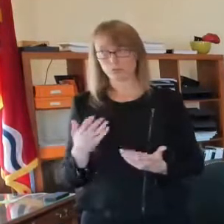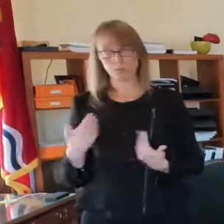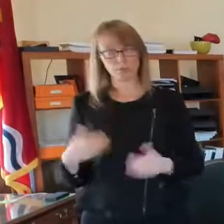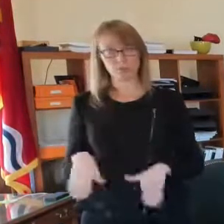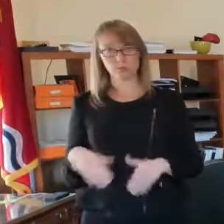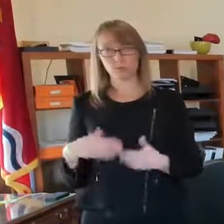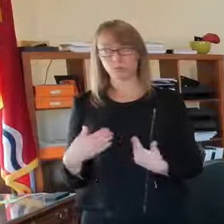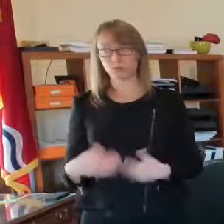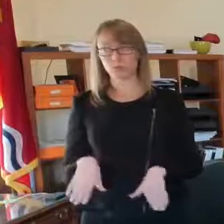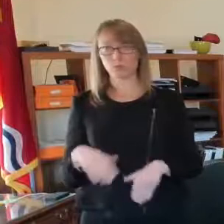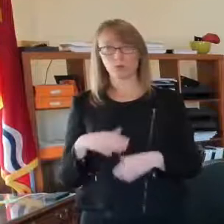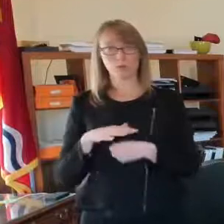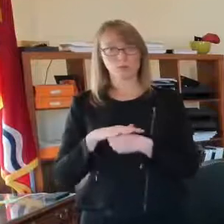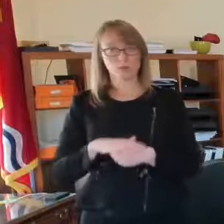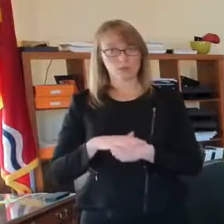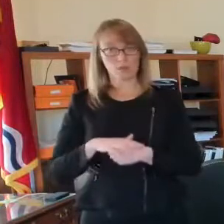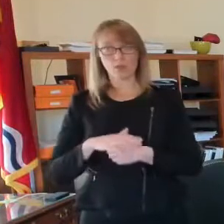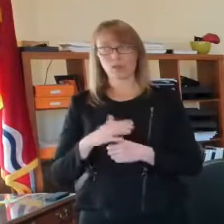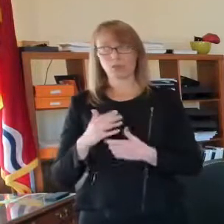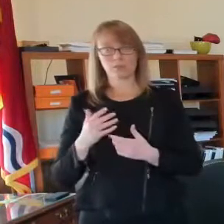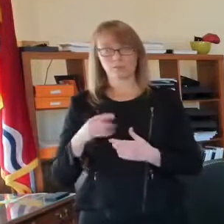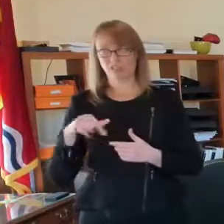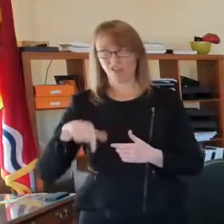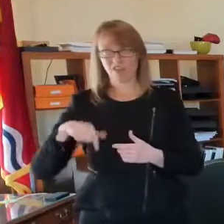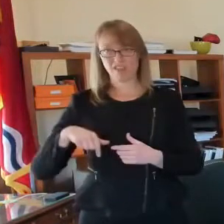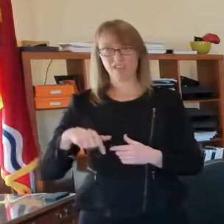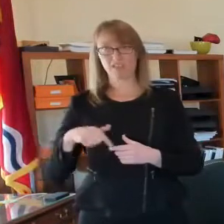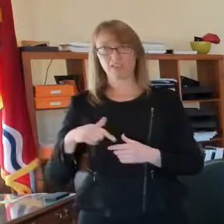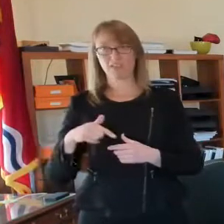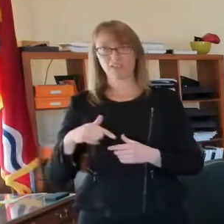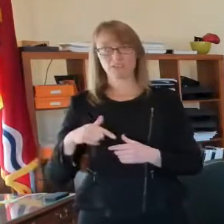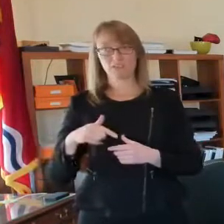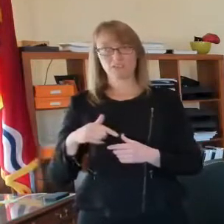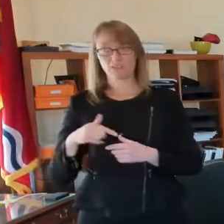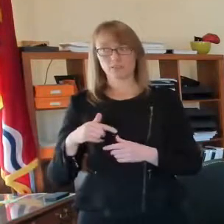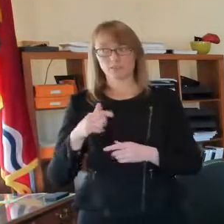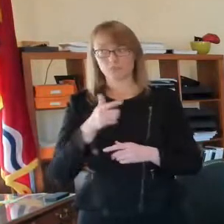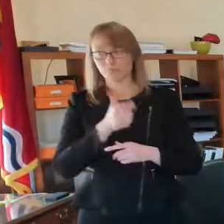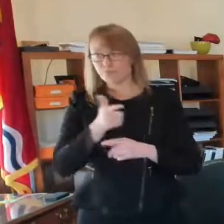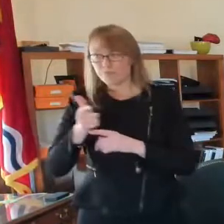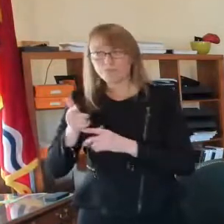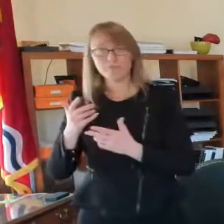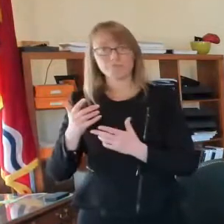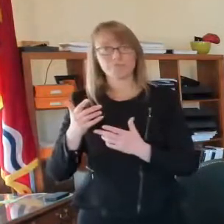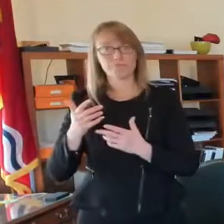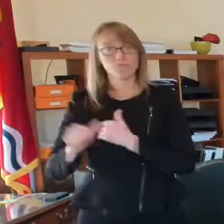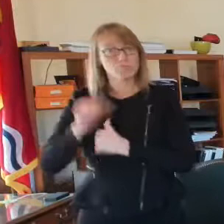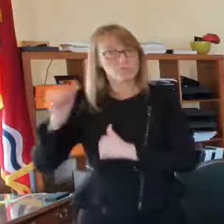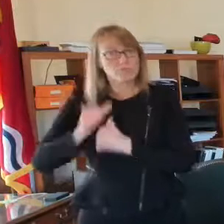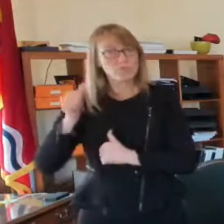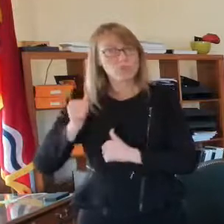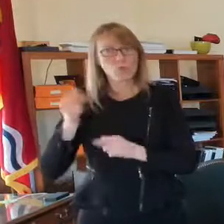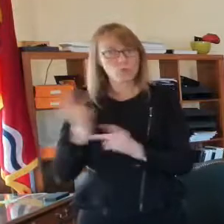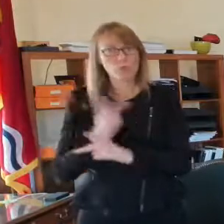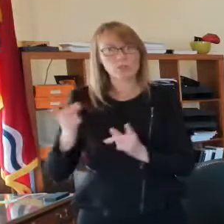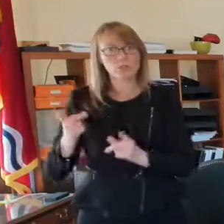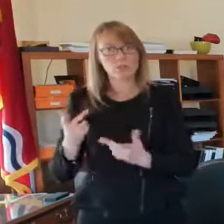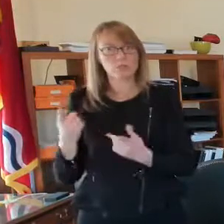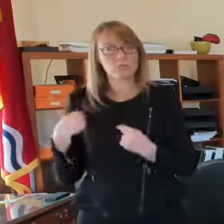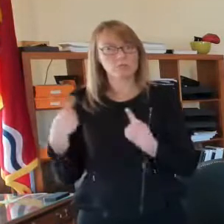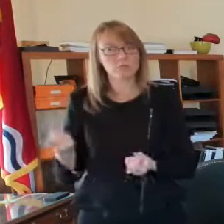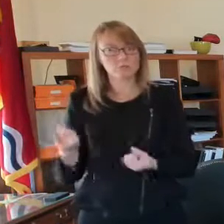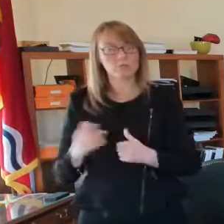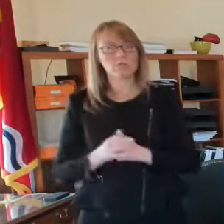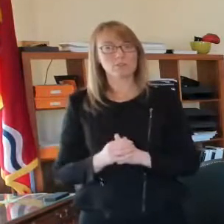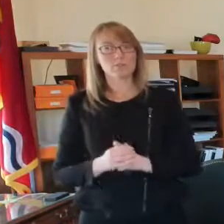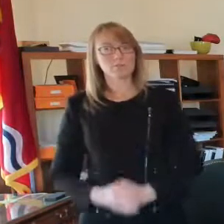more fire. And so in addition to the 10 officers that have been shot, there have been a couple of dozen